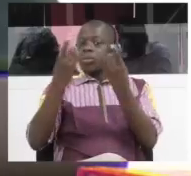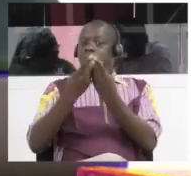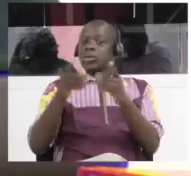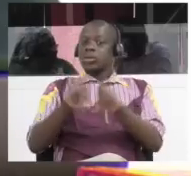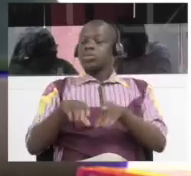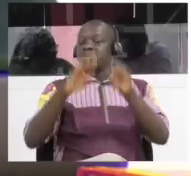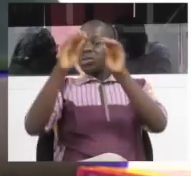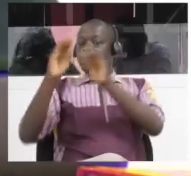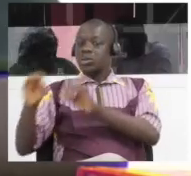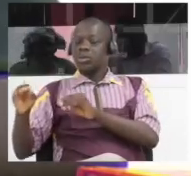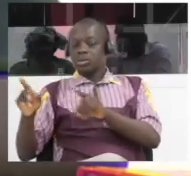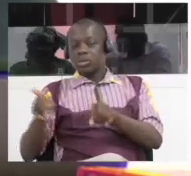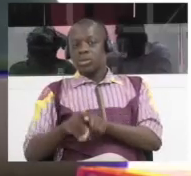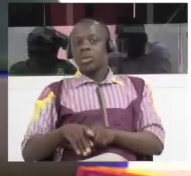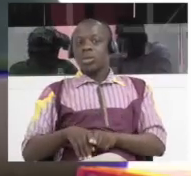etc. Well,